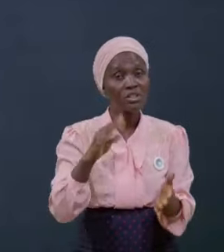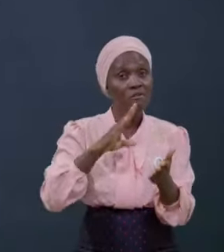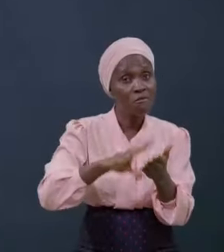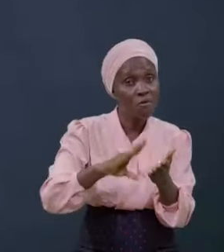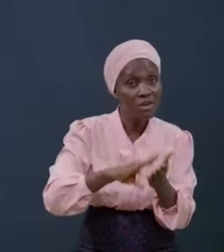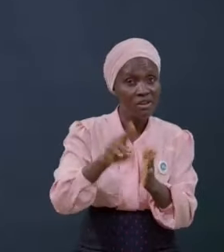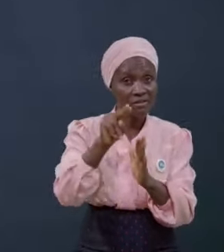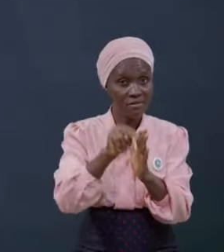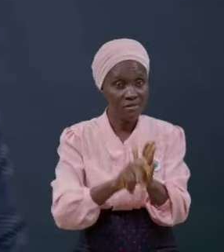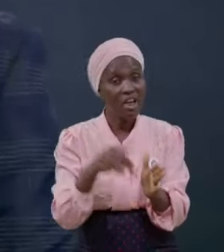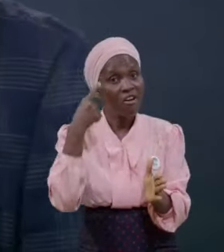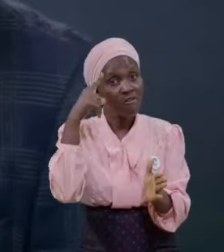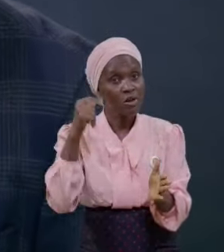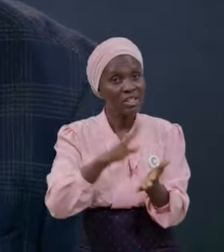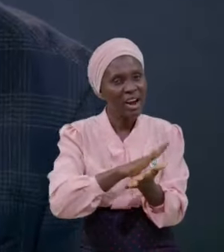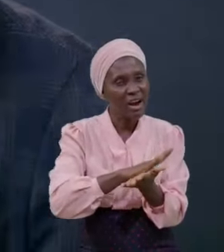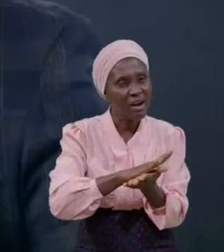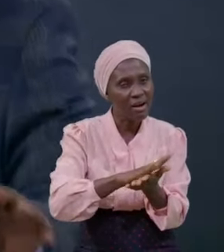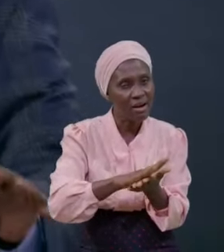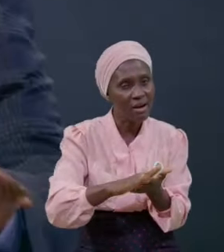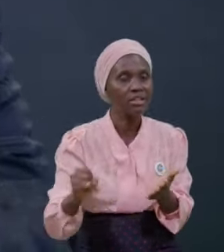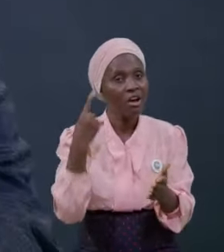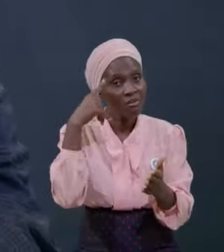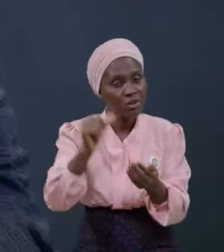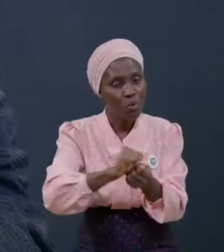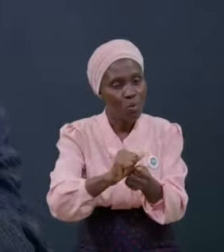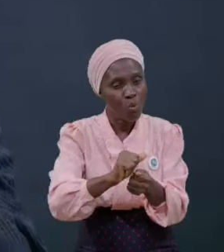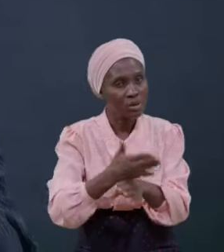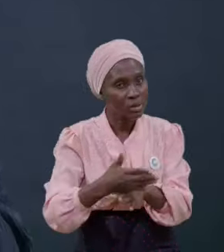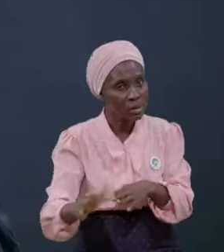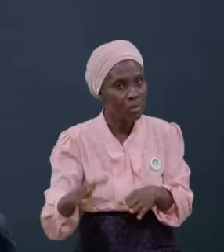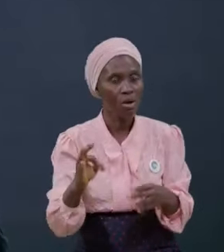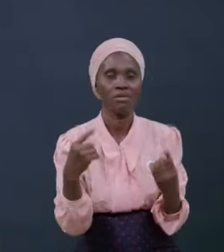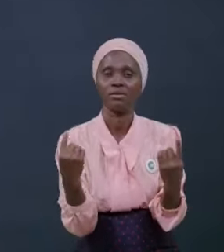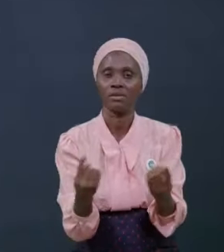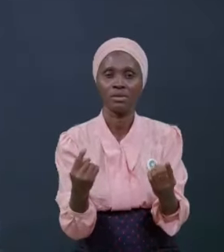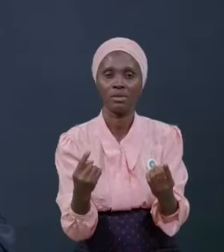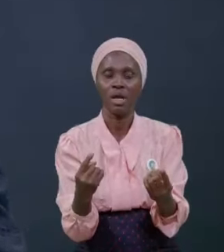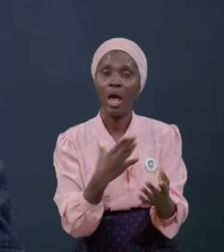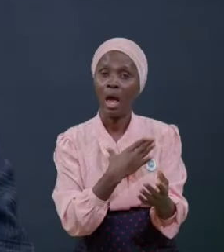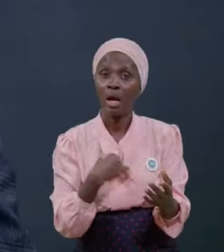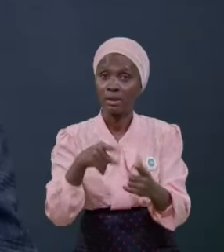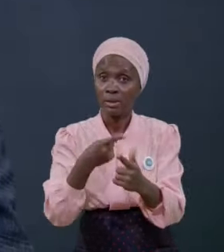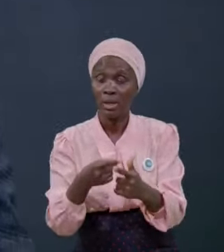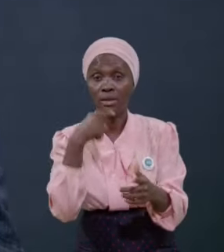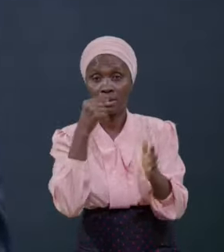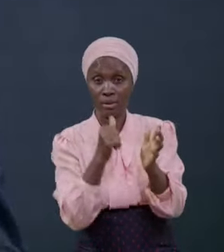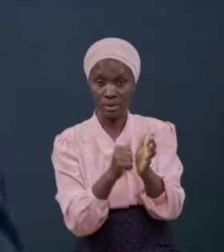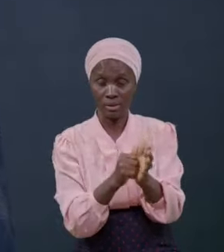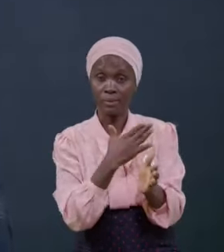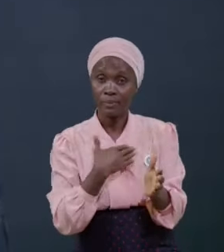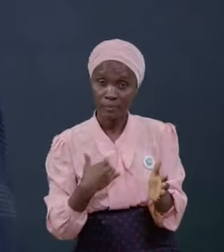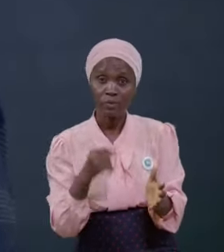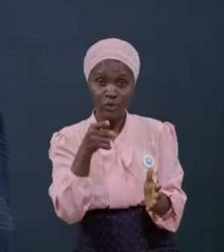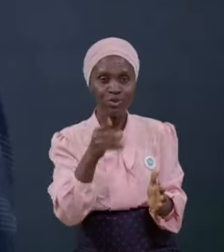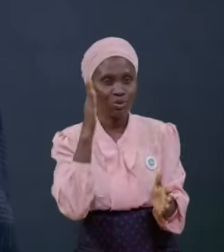the washing away of sins. And then it says, and ye shall receive the gift, the